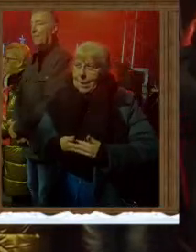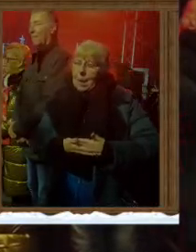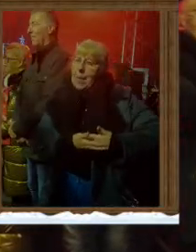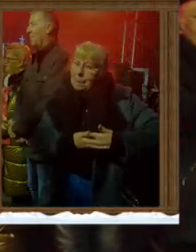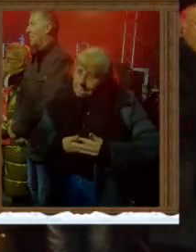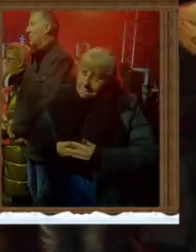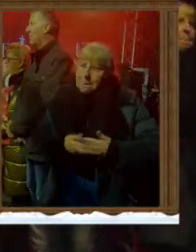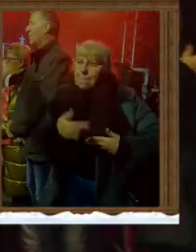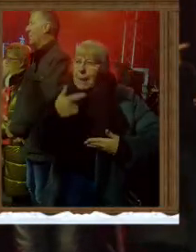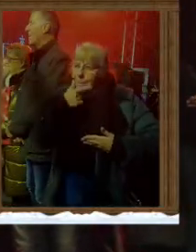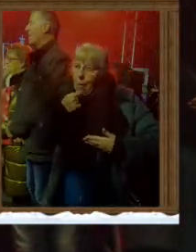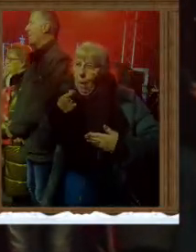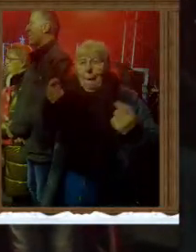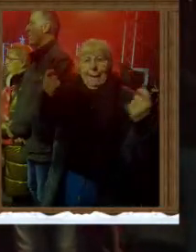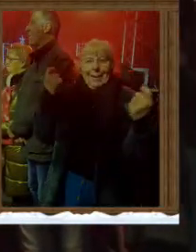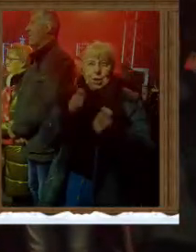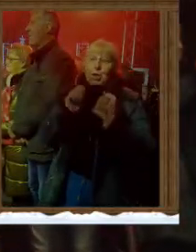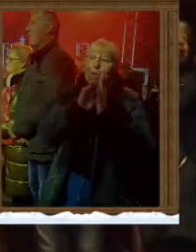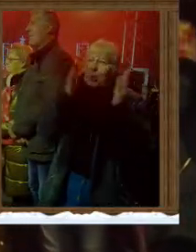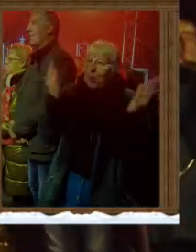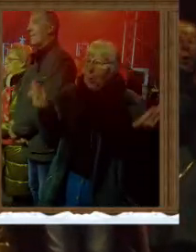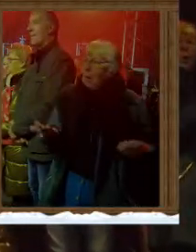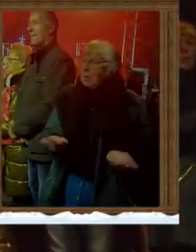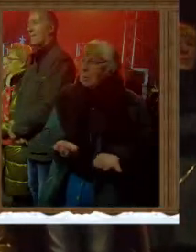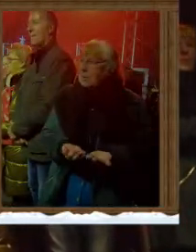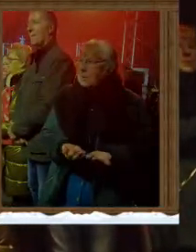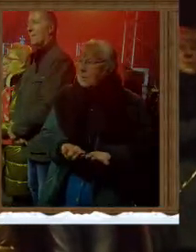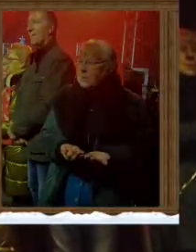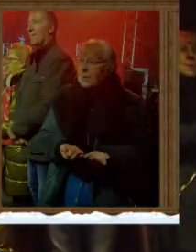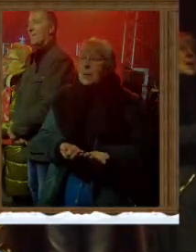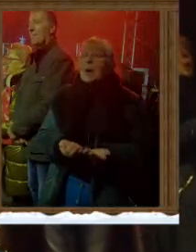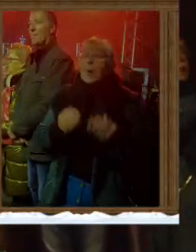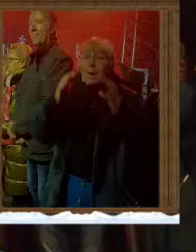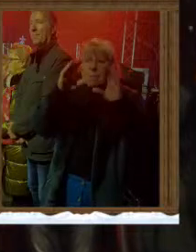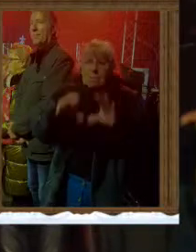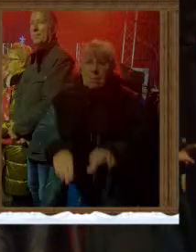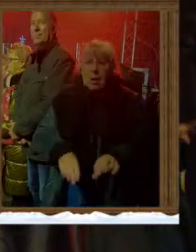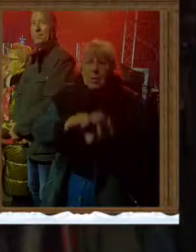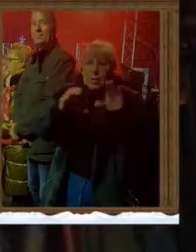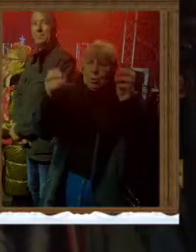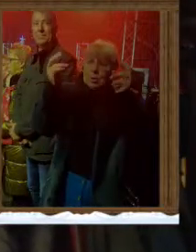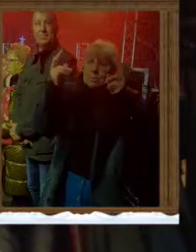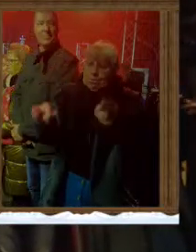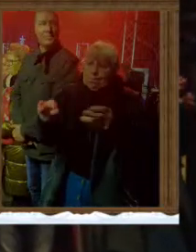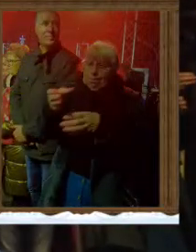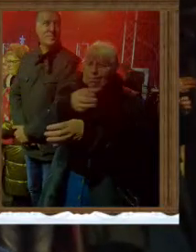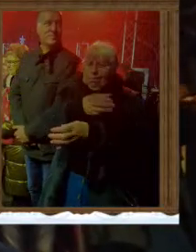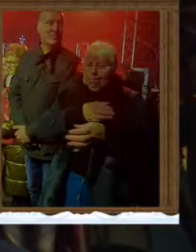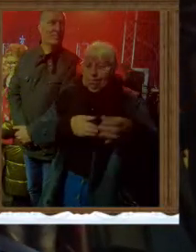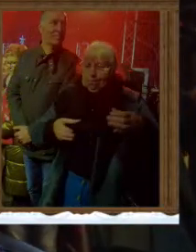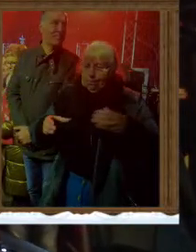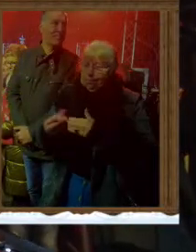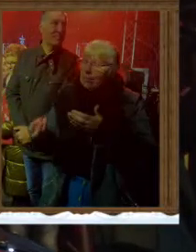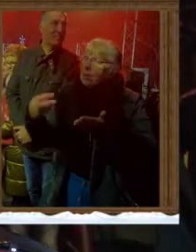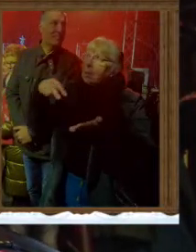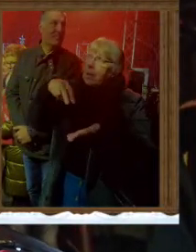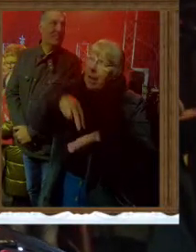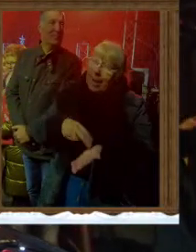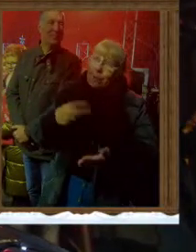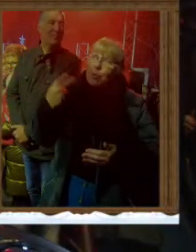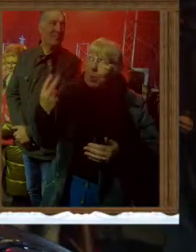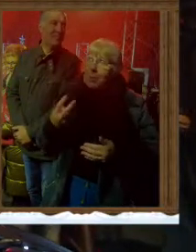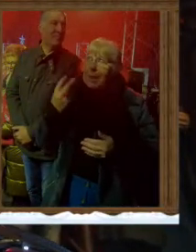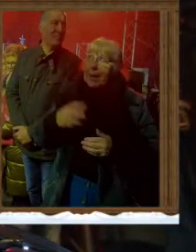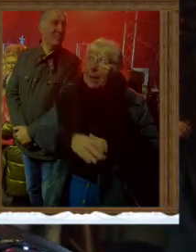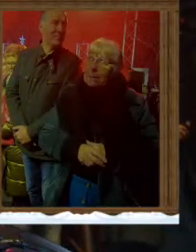the baby boy who changed the world when he died on the cross for you and me and rose again. And if